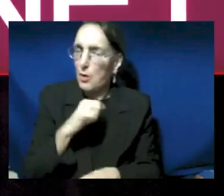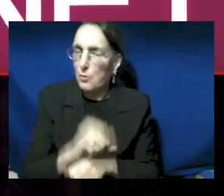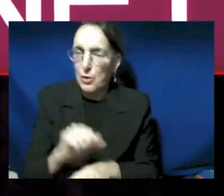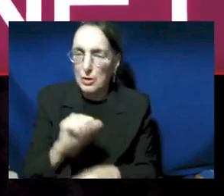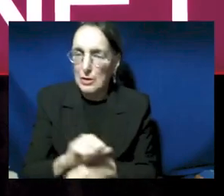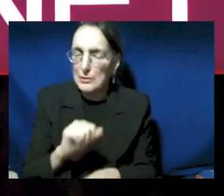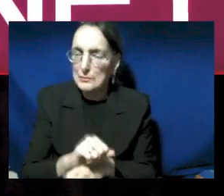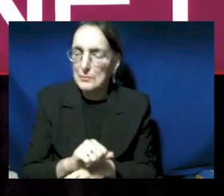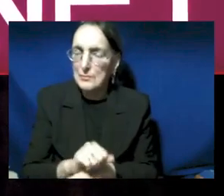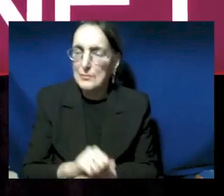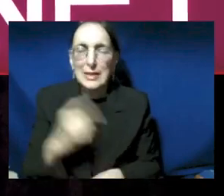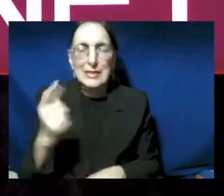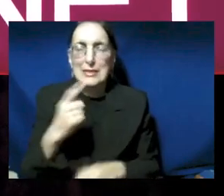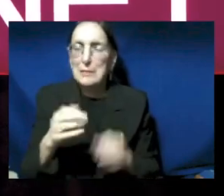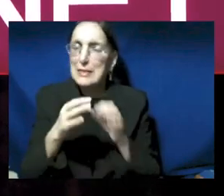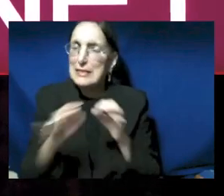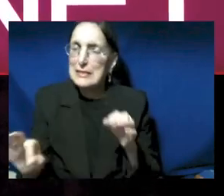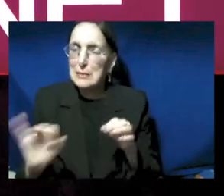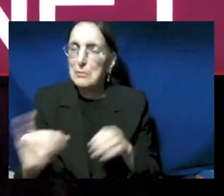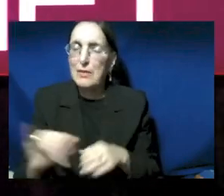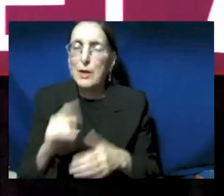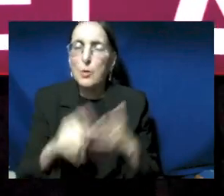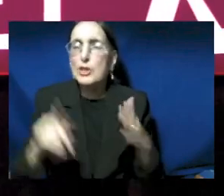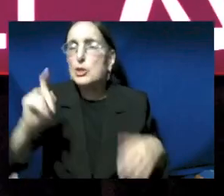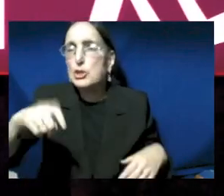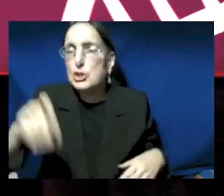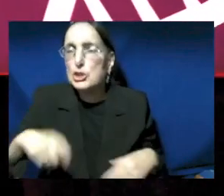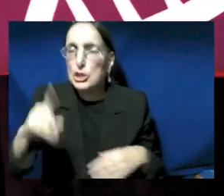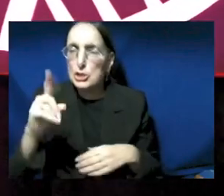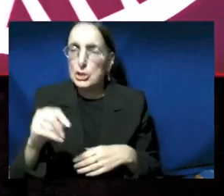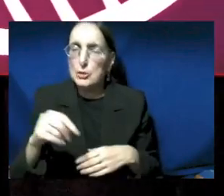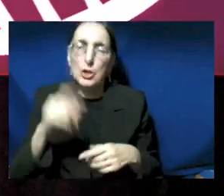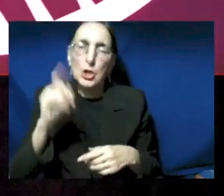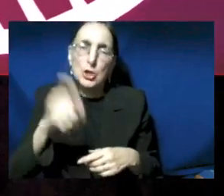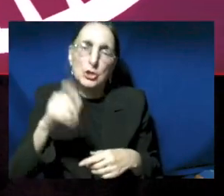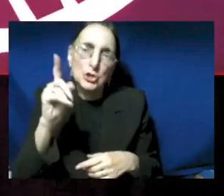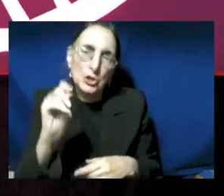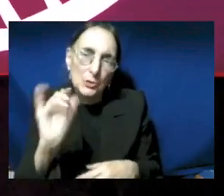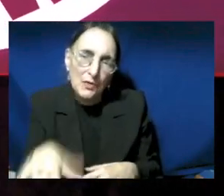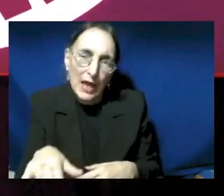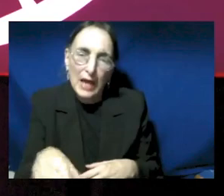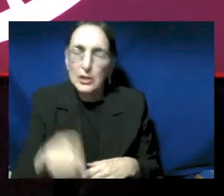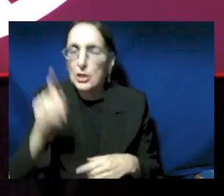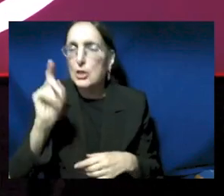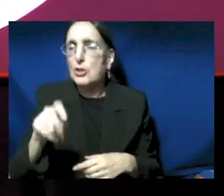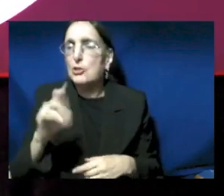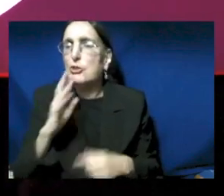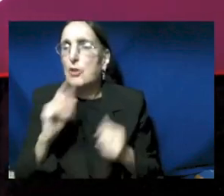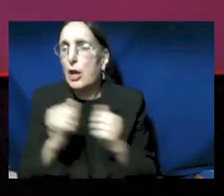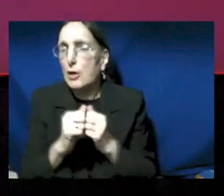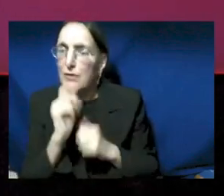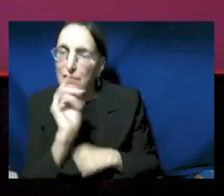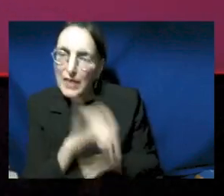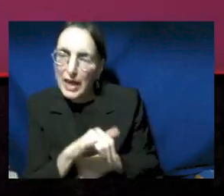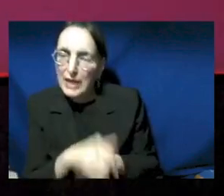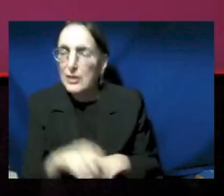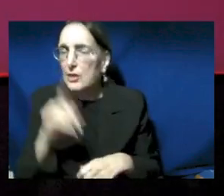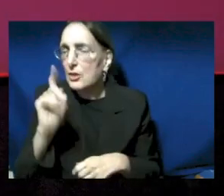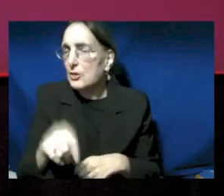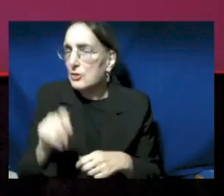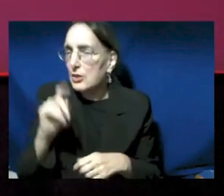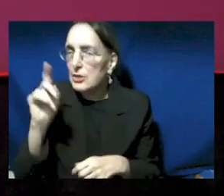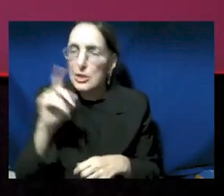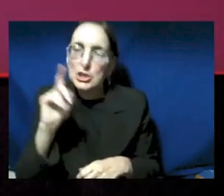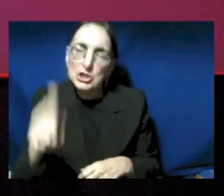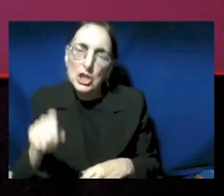should do. This is who you should do. This is what you should do. Like, it's one thing to say what I think, and I know many of you all have been